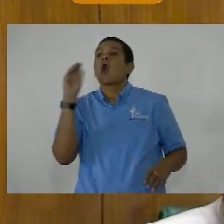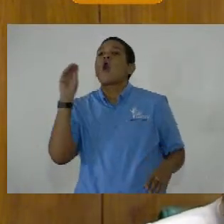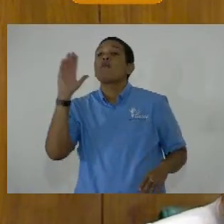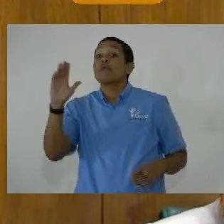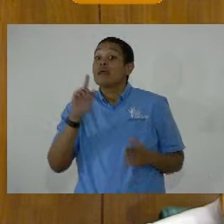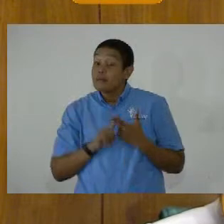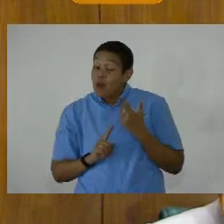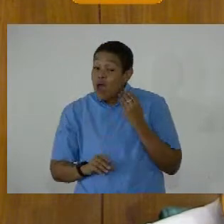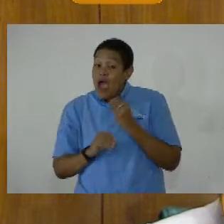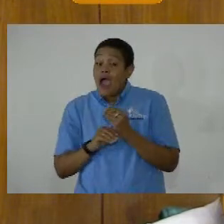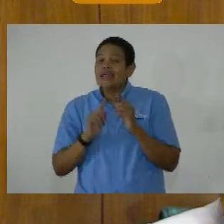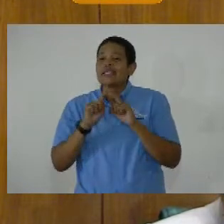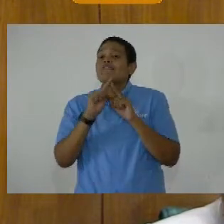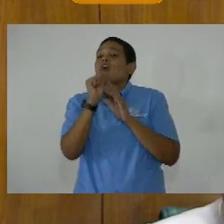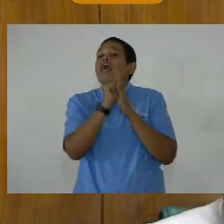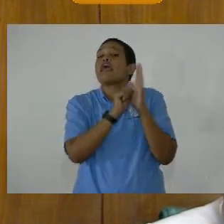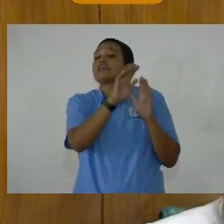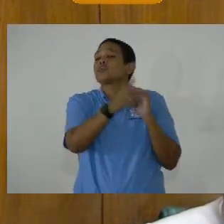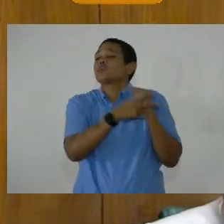and agencies.